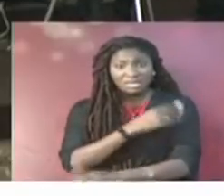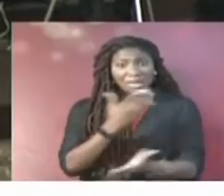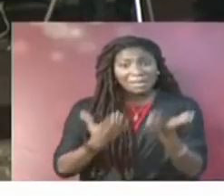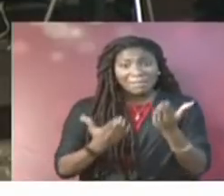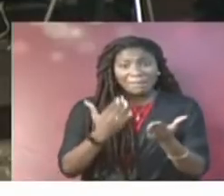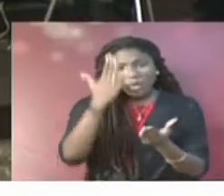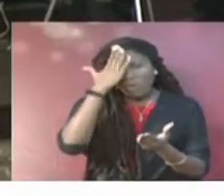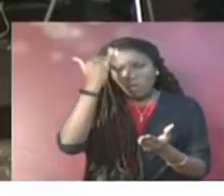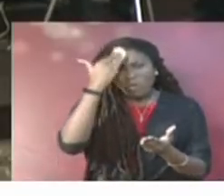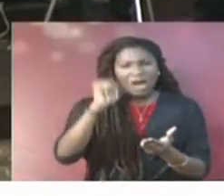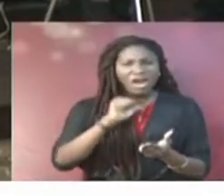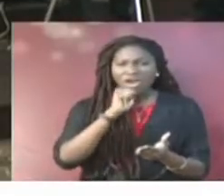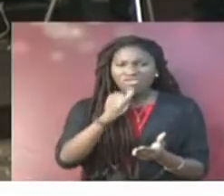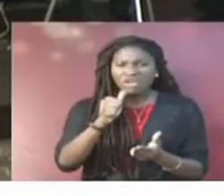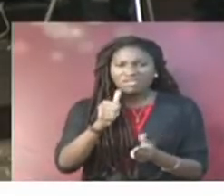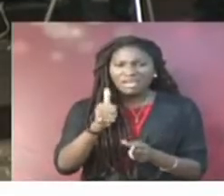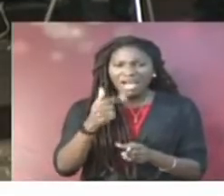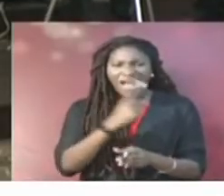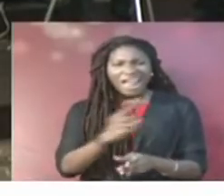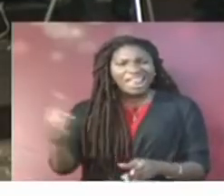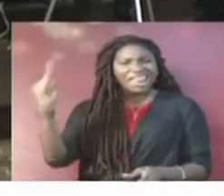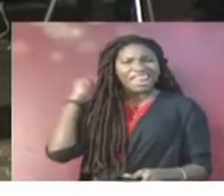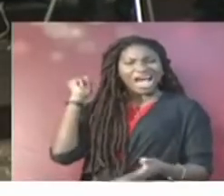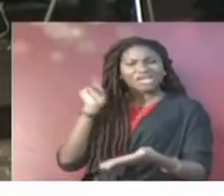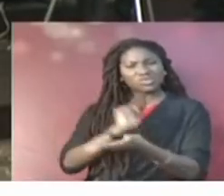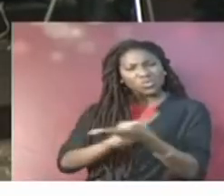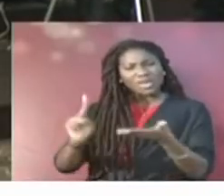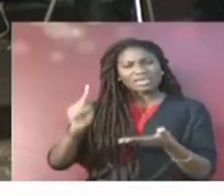week, sometime before? 10 days is a really short period.